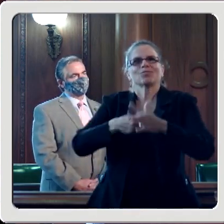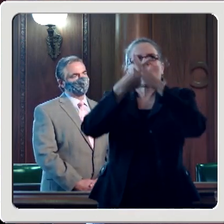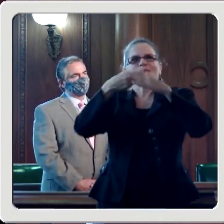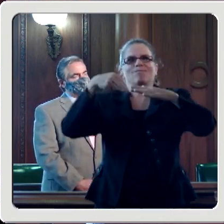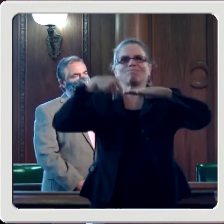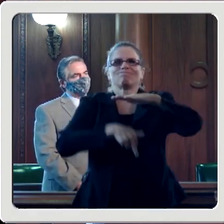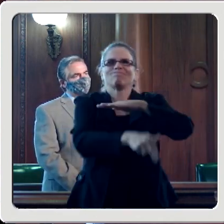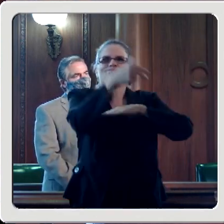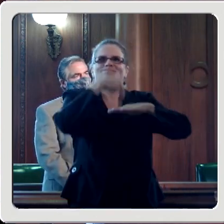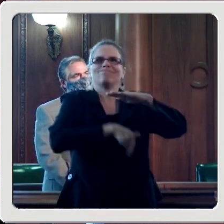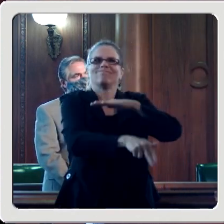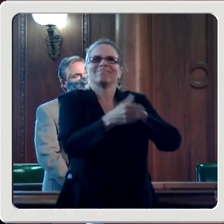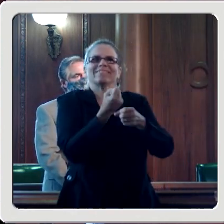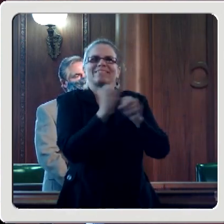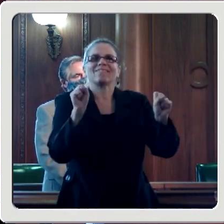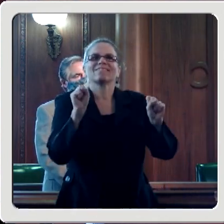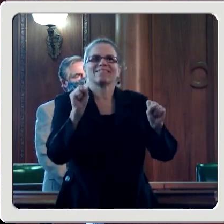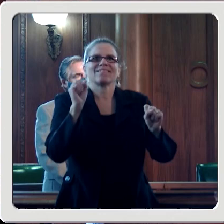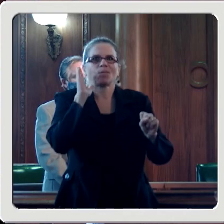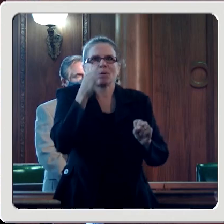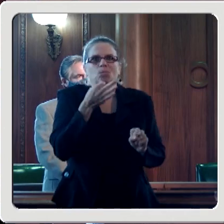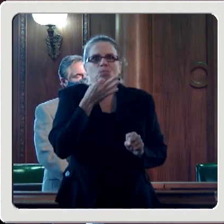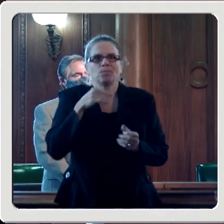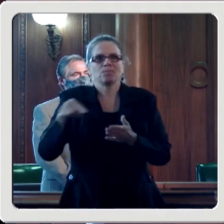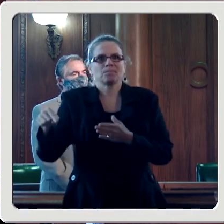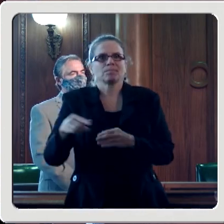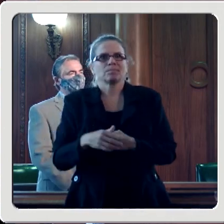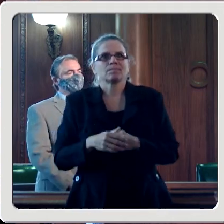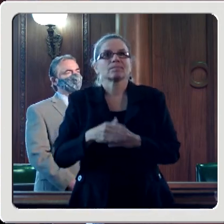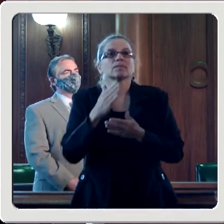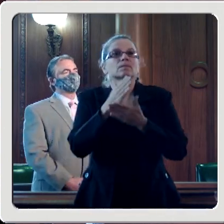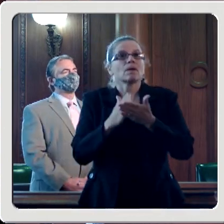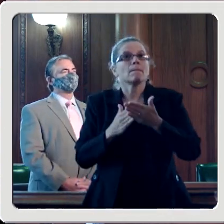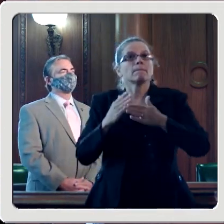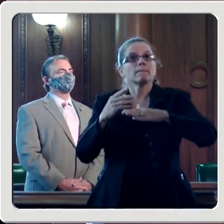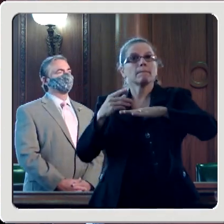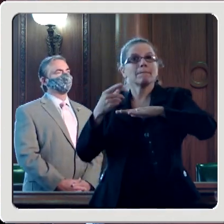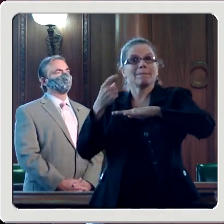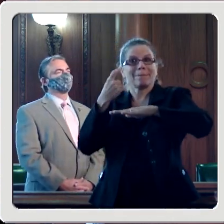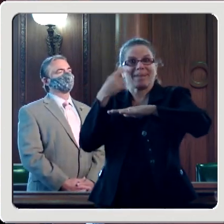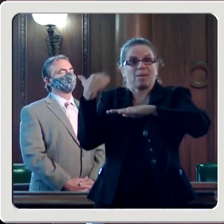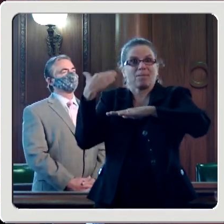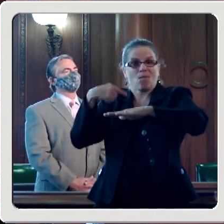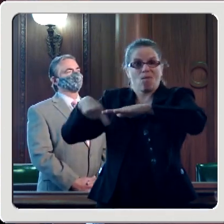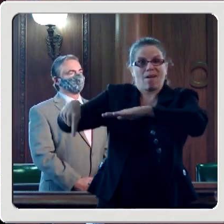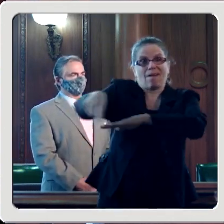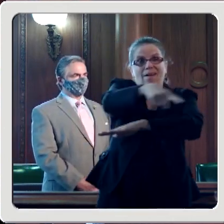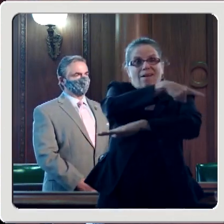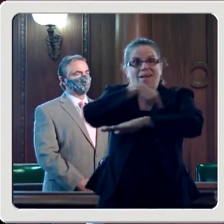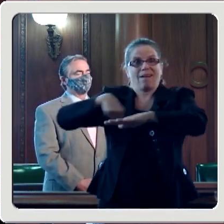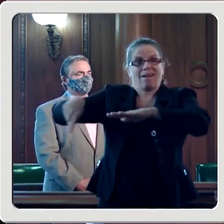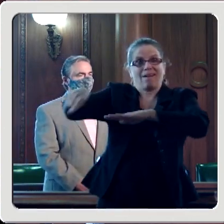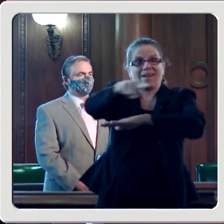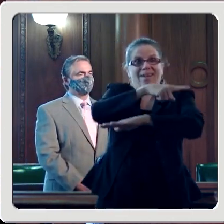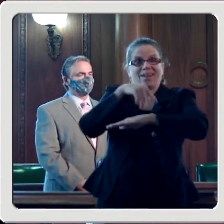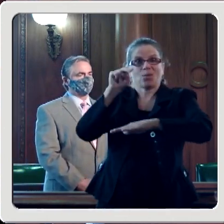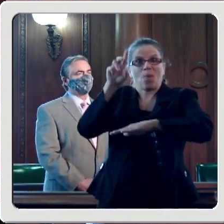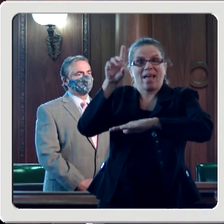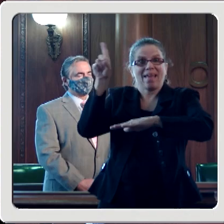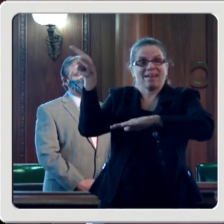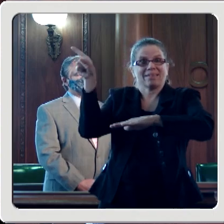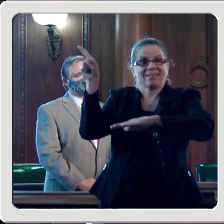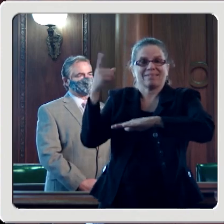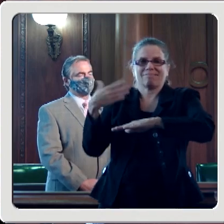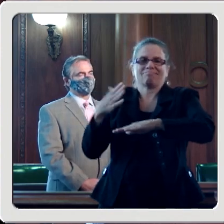Last week, or excuse me, the week before, we were notified by MEMA and FEMA that the city's been awarded a grant for over $500,000 to